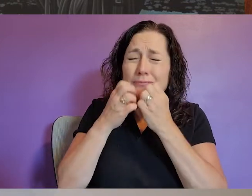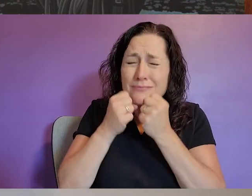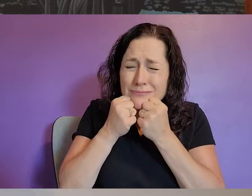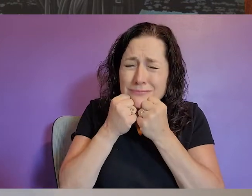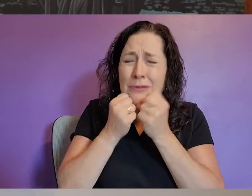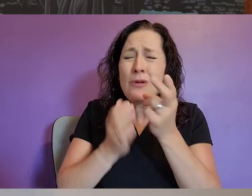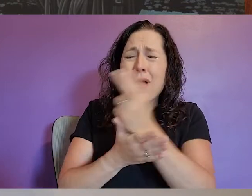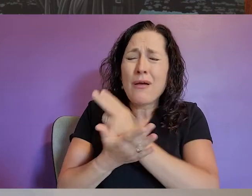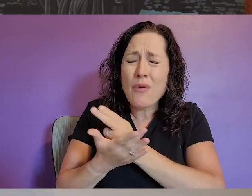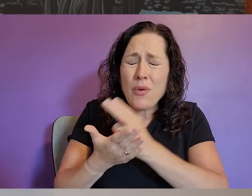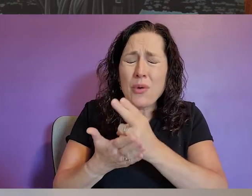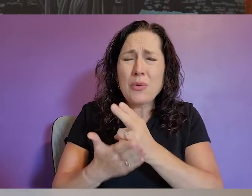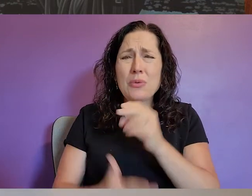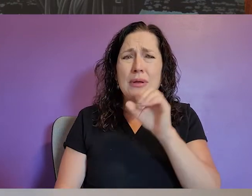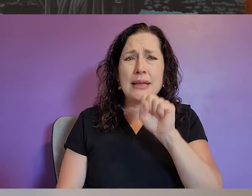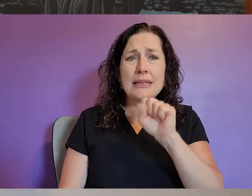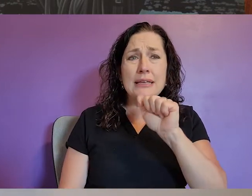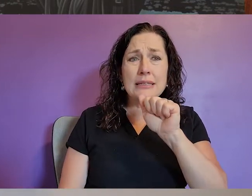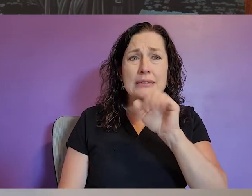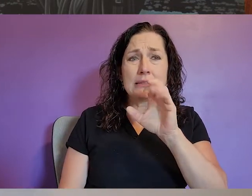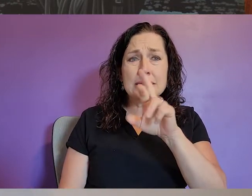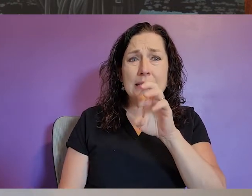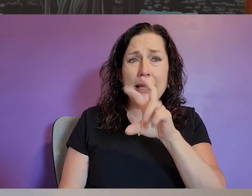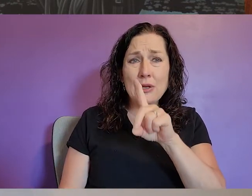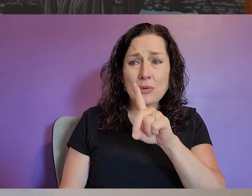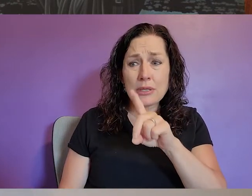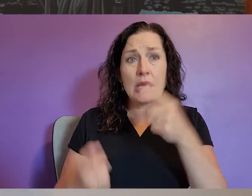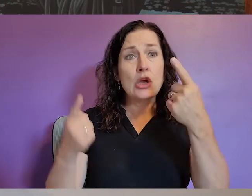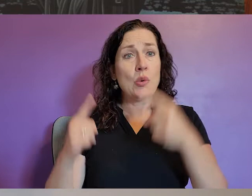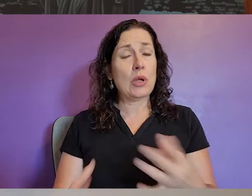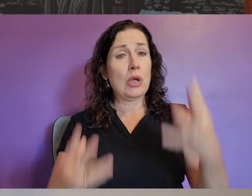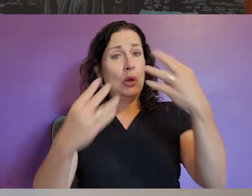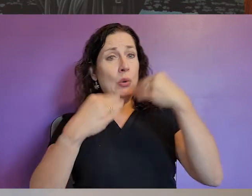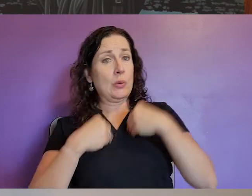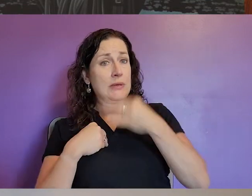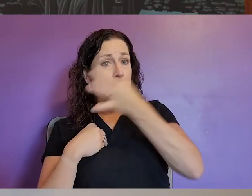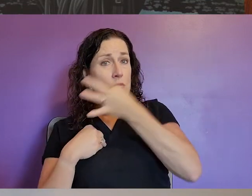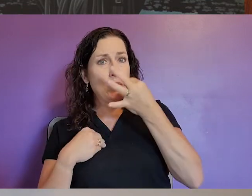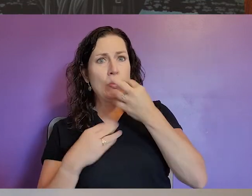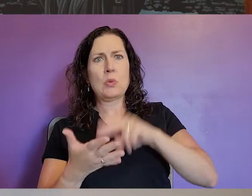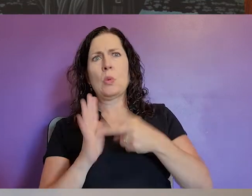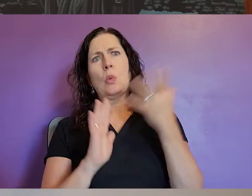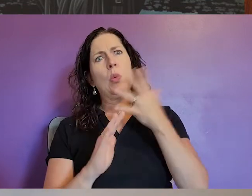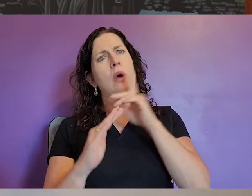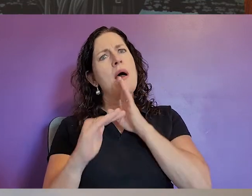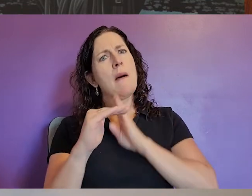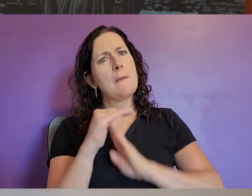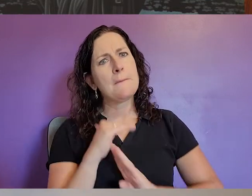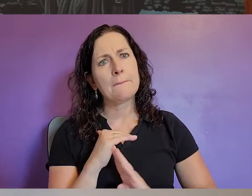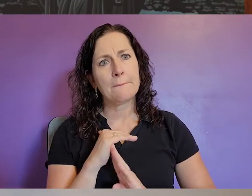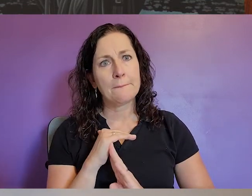And you are sacred. And to receive the Eucharist is very humbling.